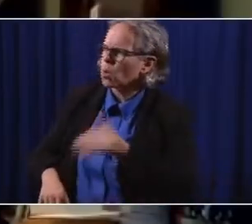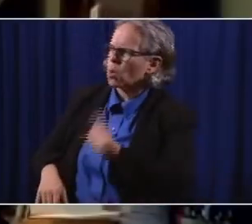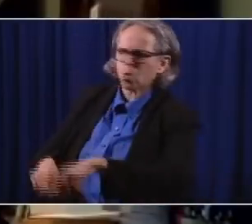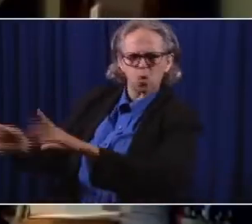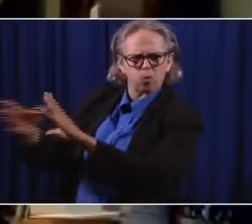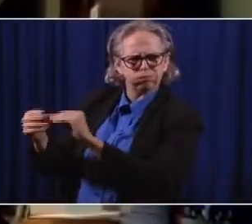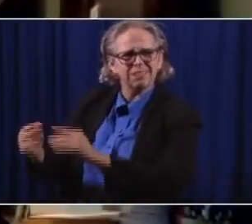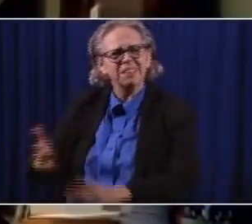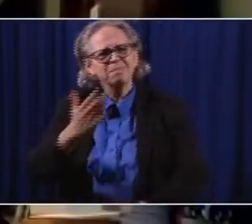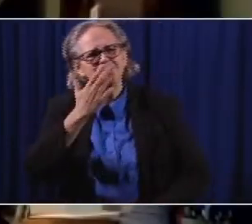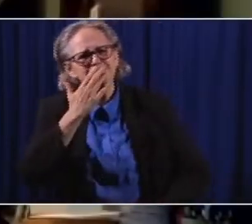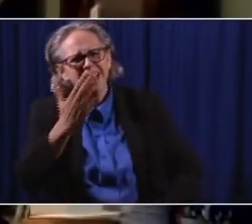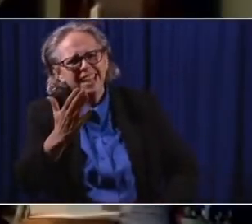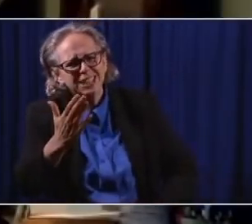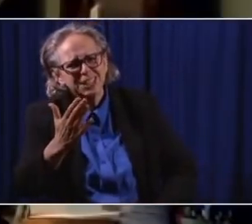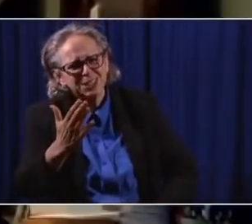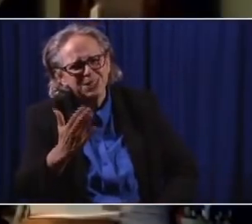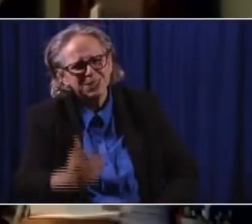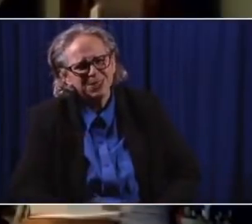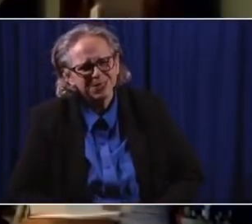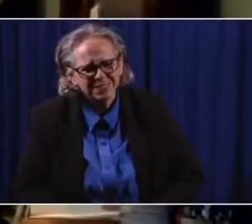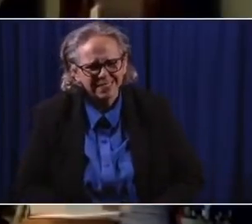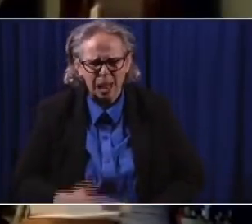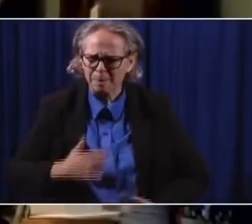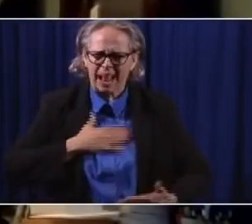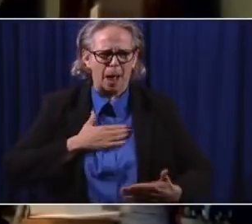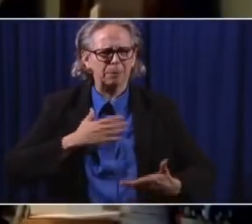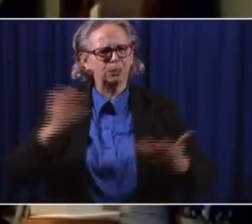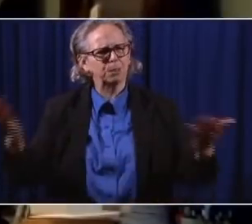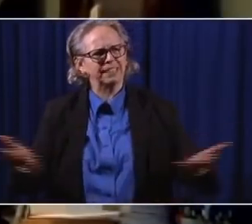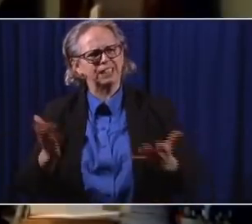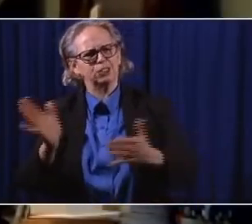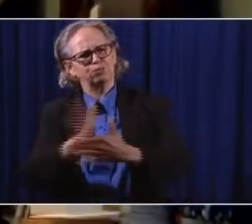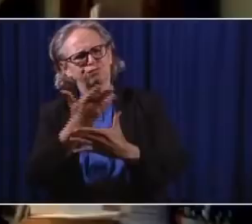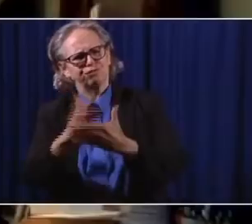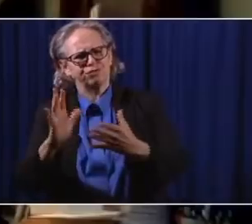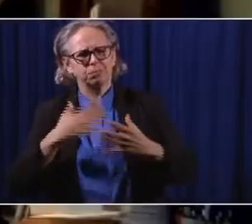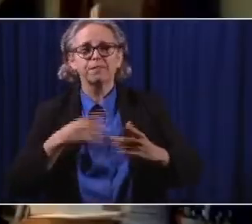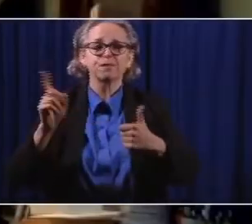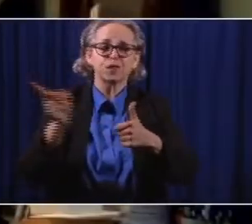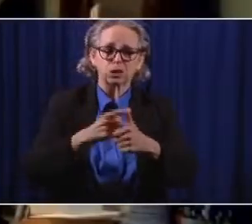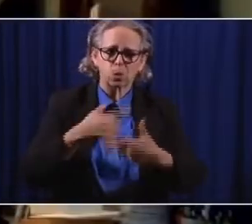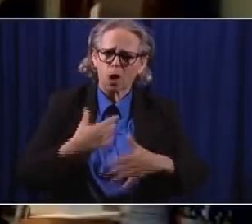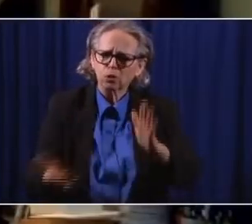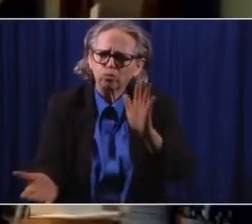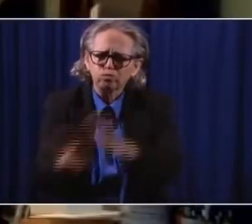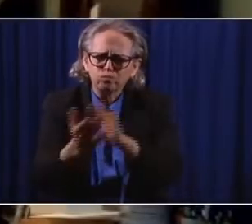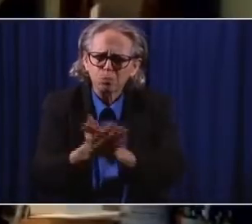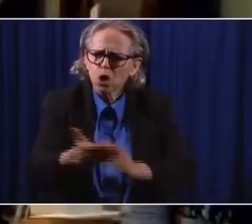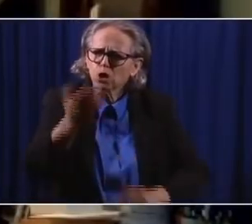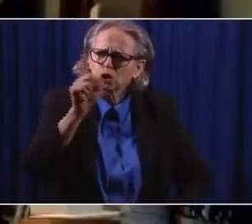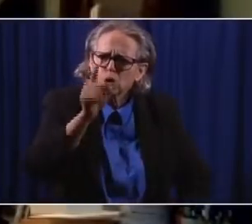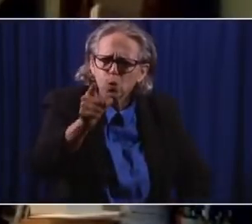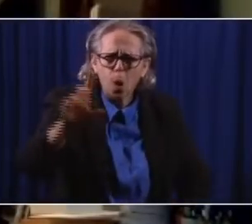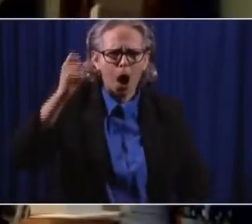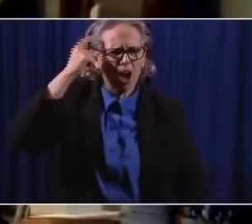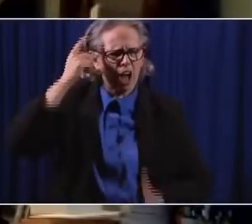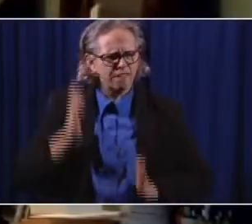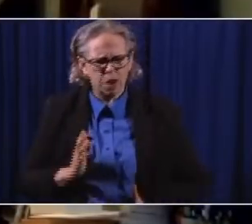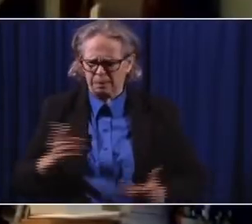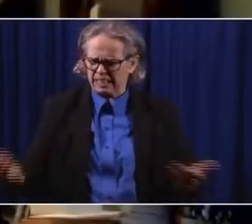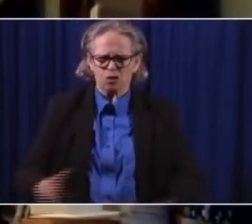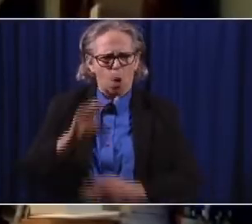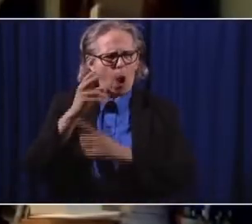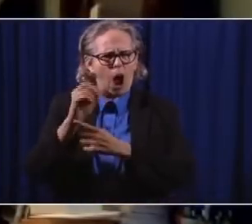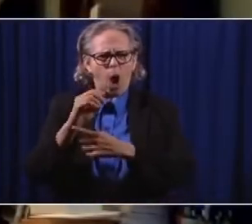or this afternoon, rather. And let me first just commend you for the job that you're doing in Ohio. You have been